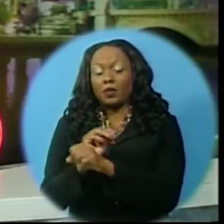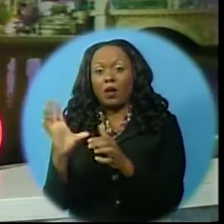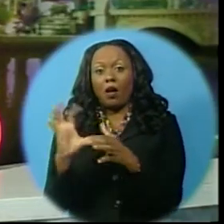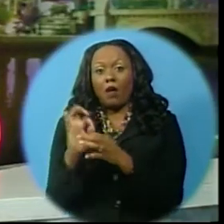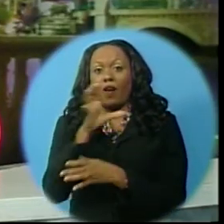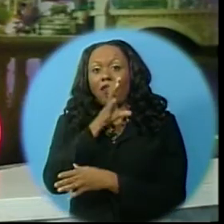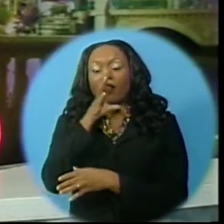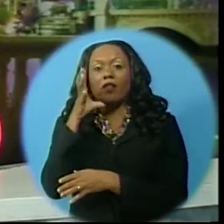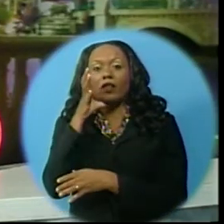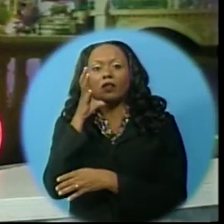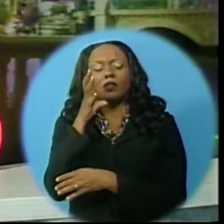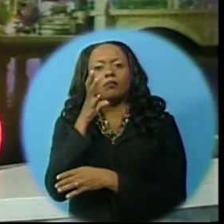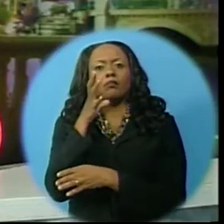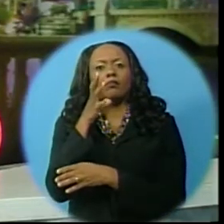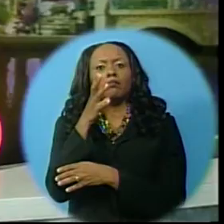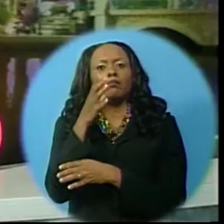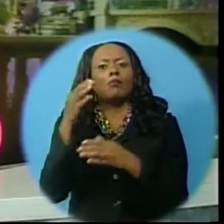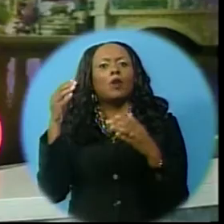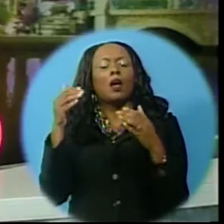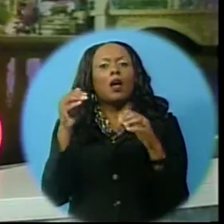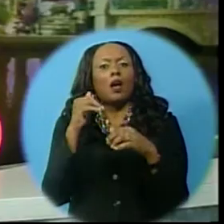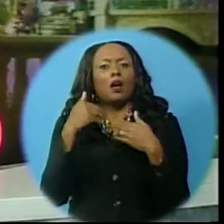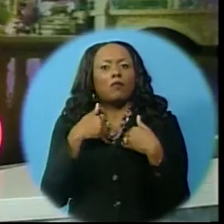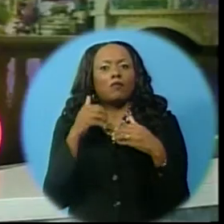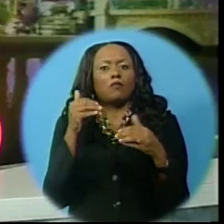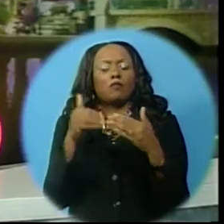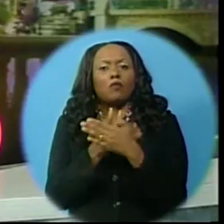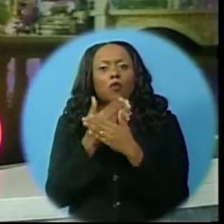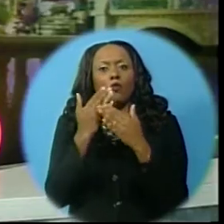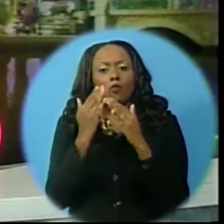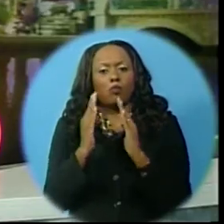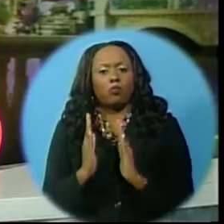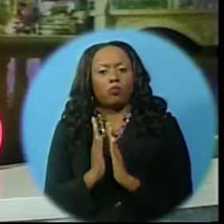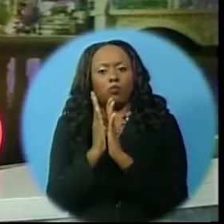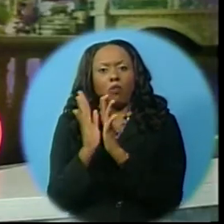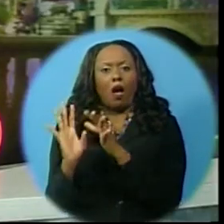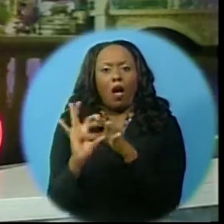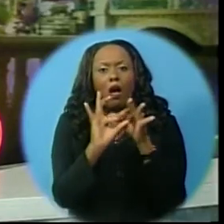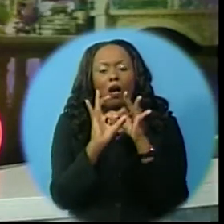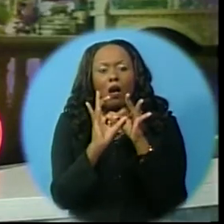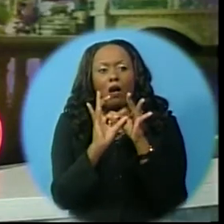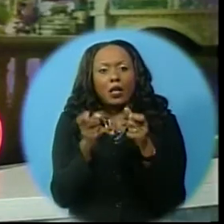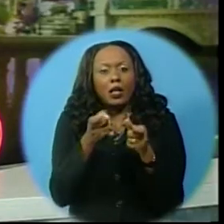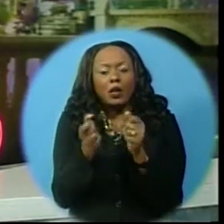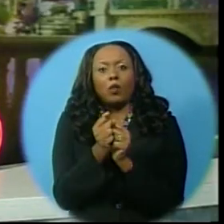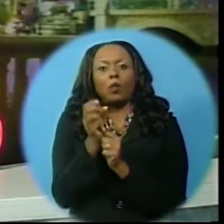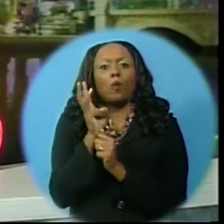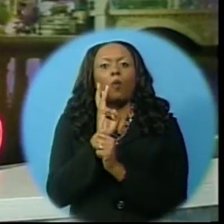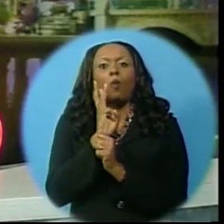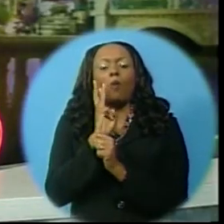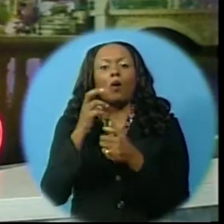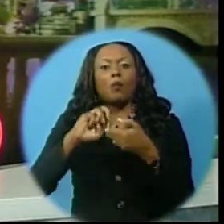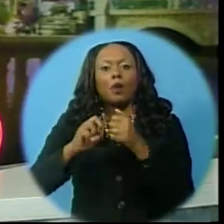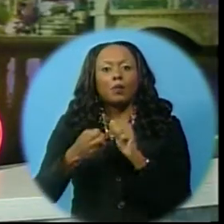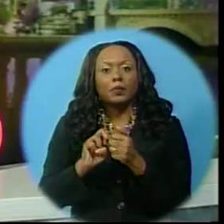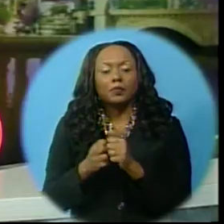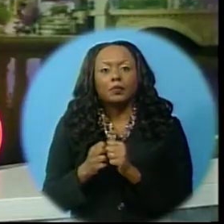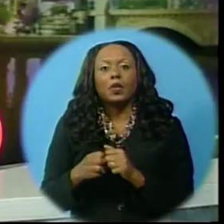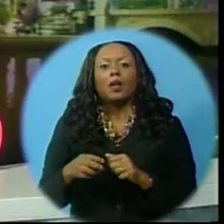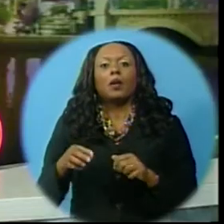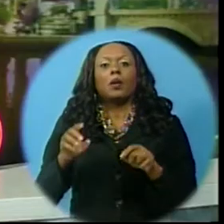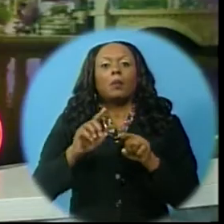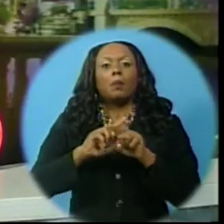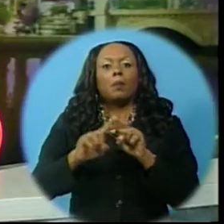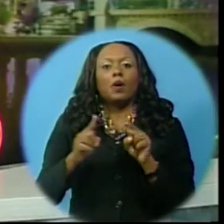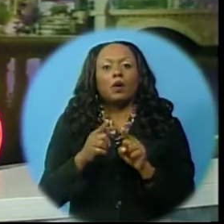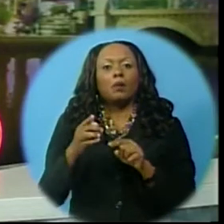adopting a new approach to tackling a host of water-related issues affecting Barbados. However, in light of climate change concerns, the island could